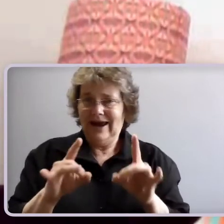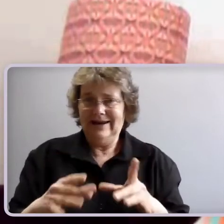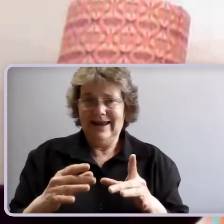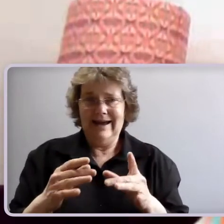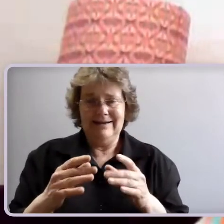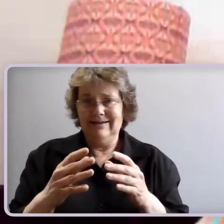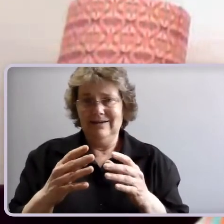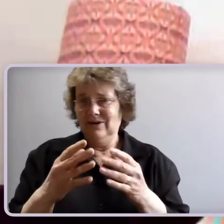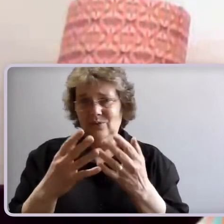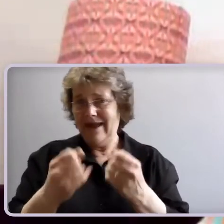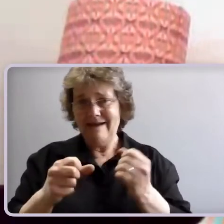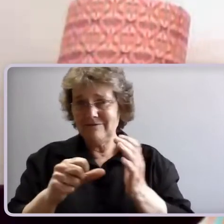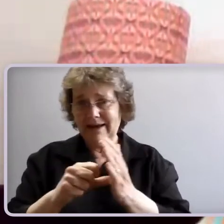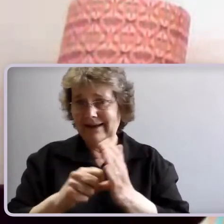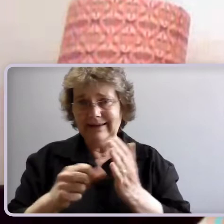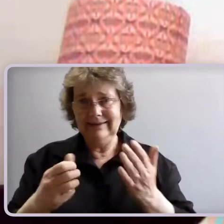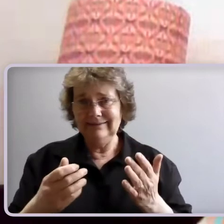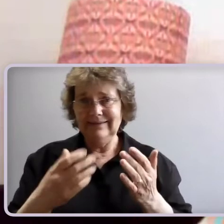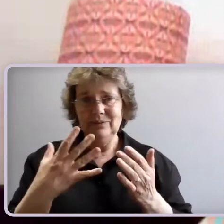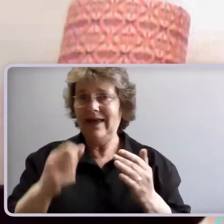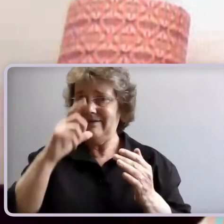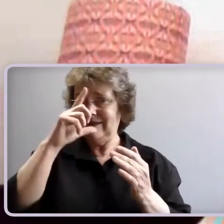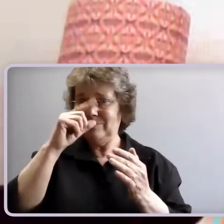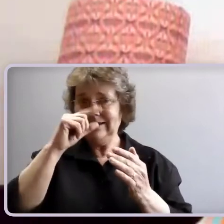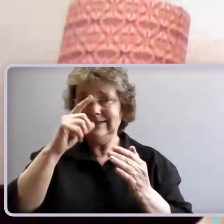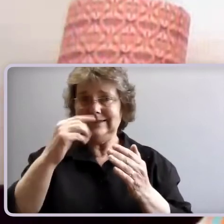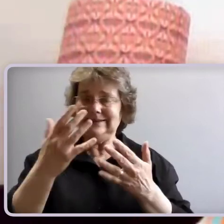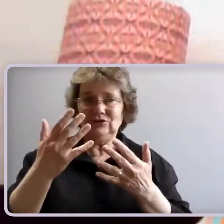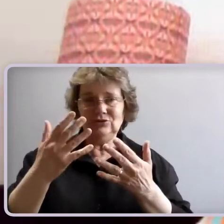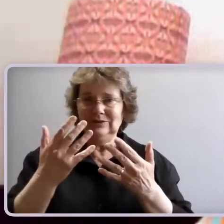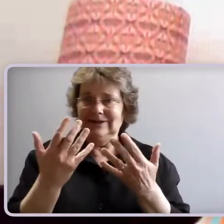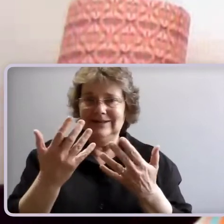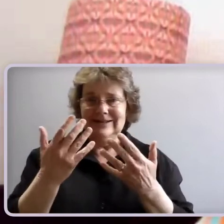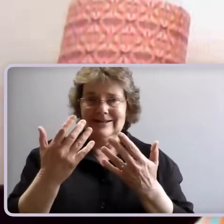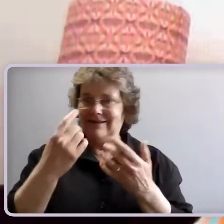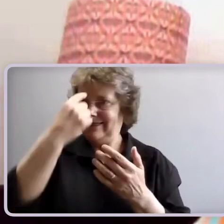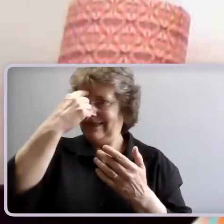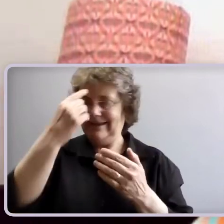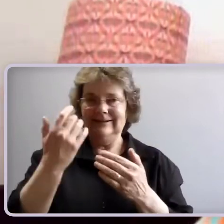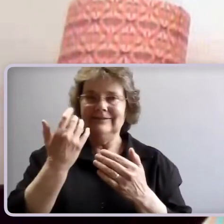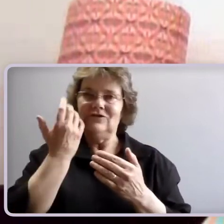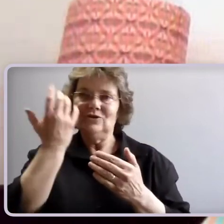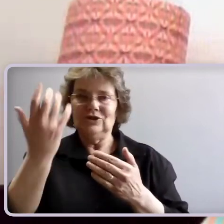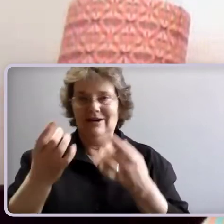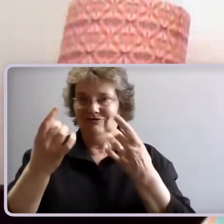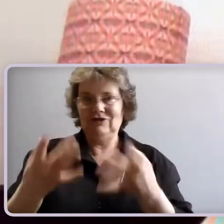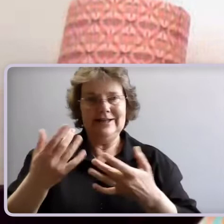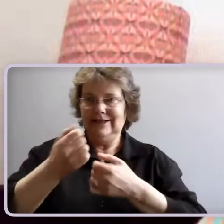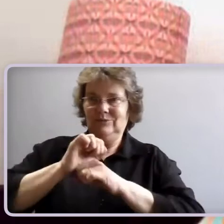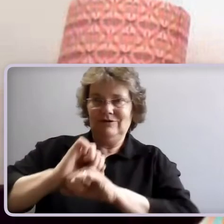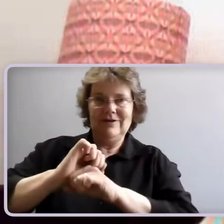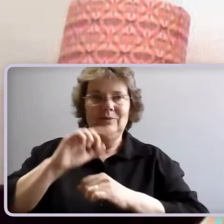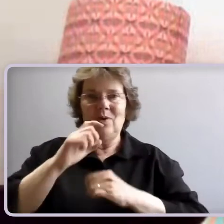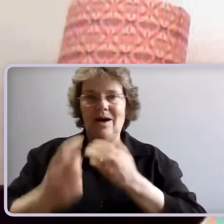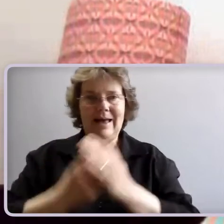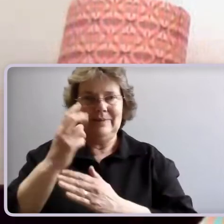to future-proof ourselves from these kinds of disasters, and we need to pull together and do it and stop making excuses. I think